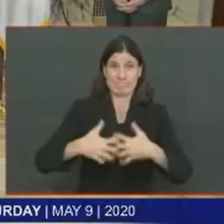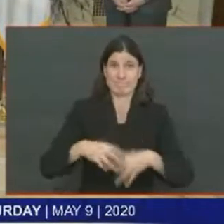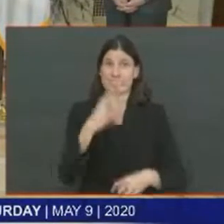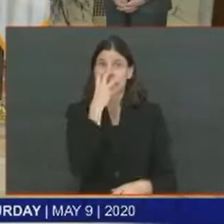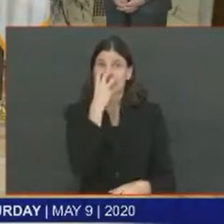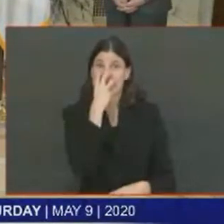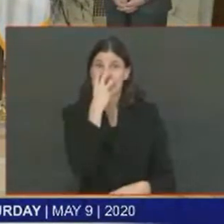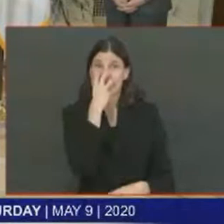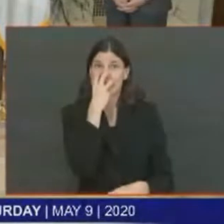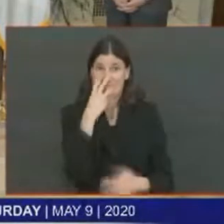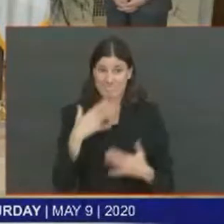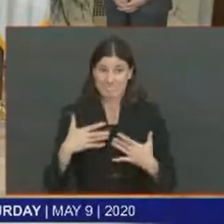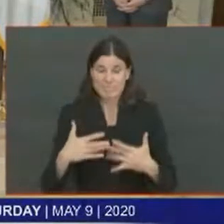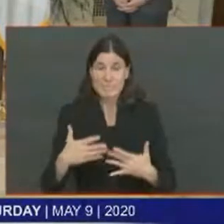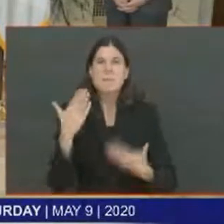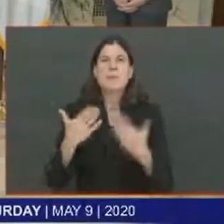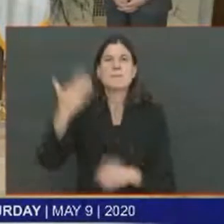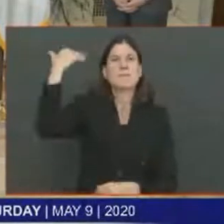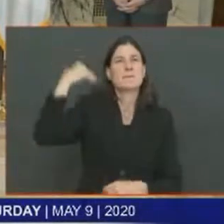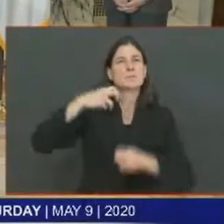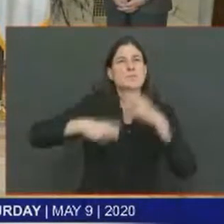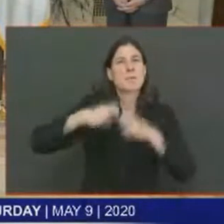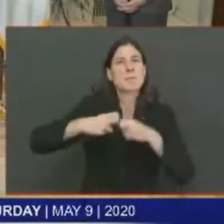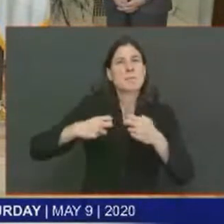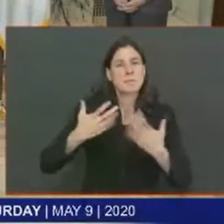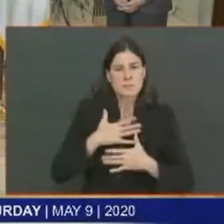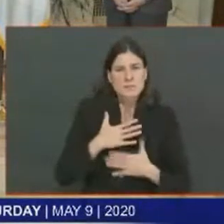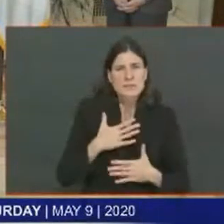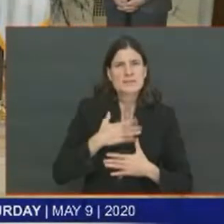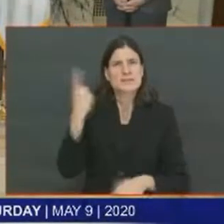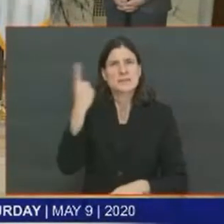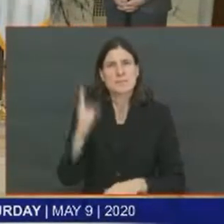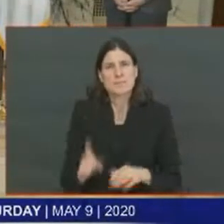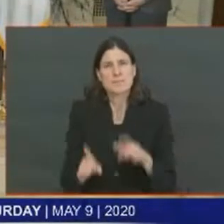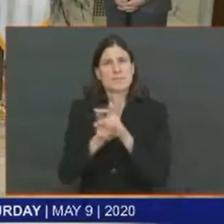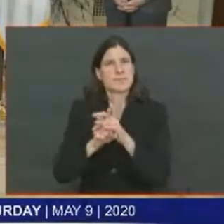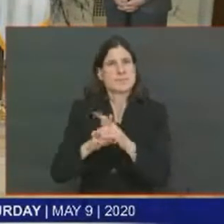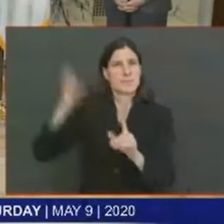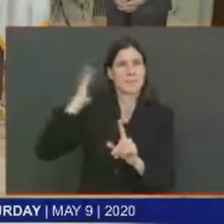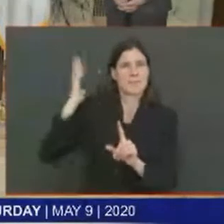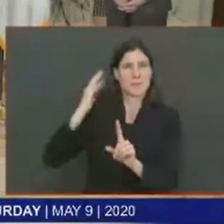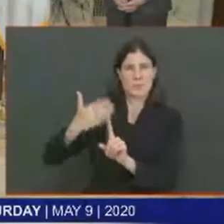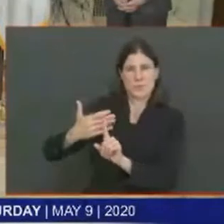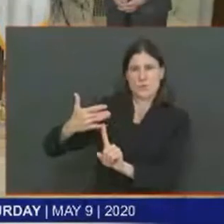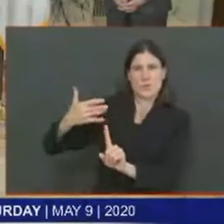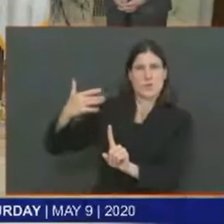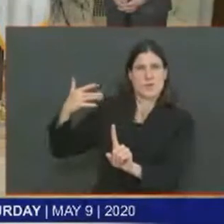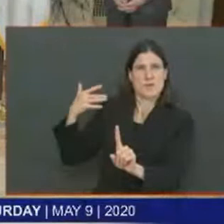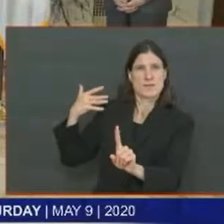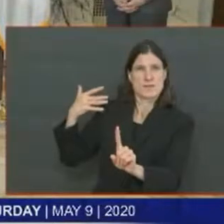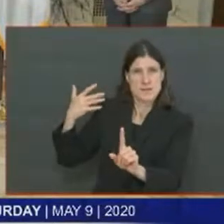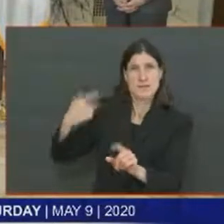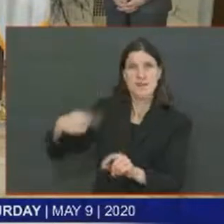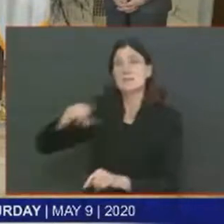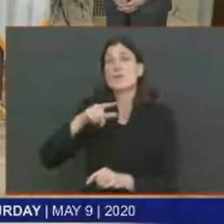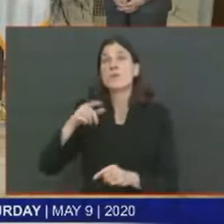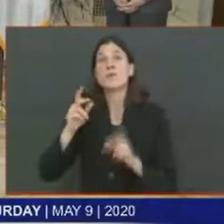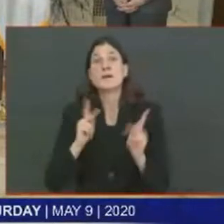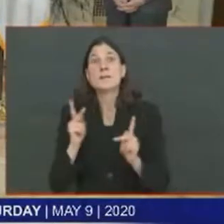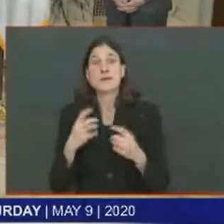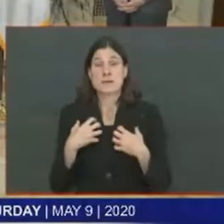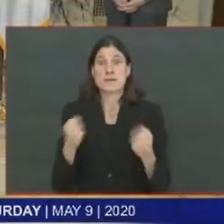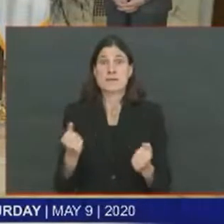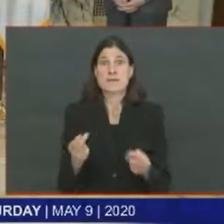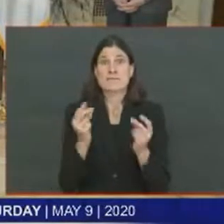does increase the risk of people who aren't able to recover. But our